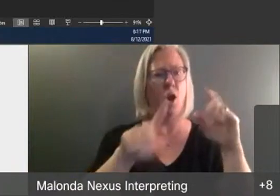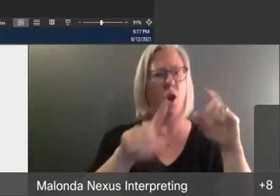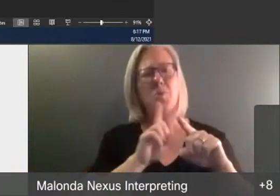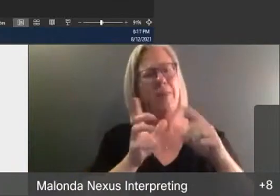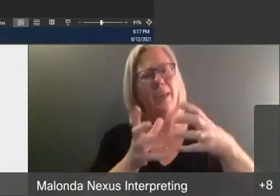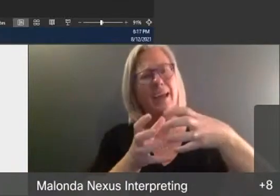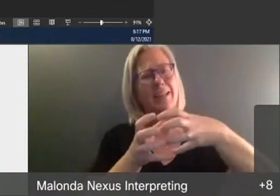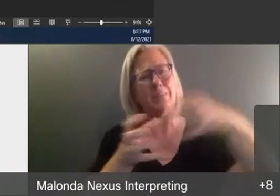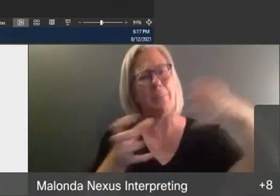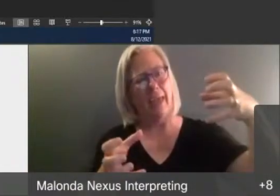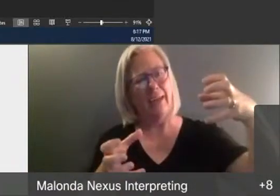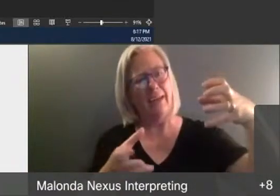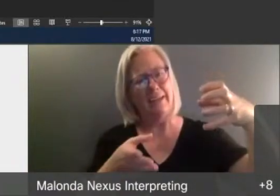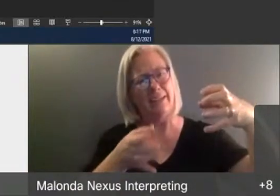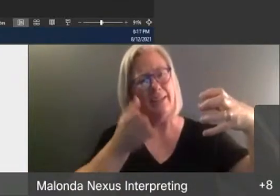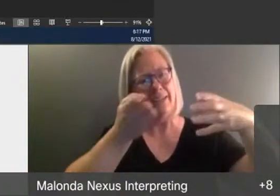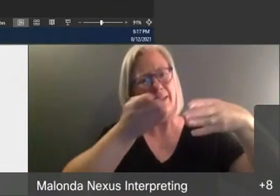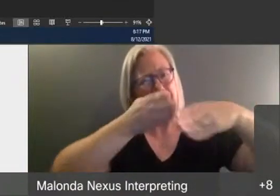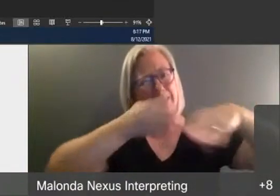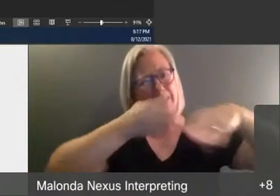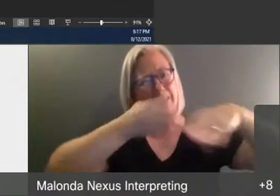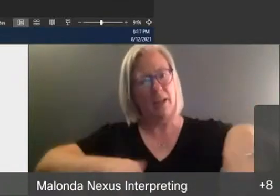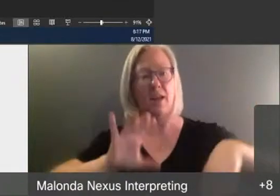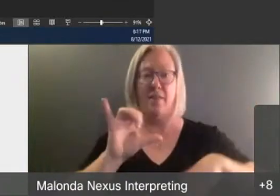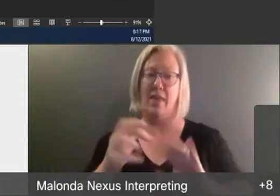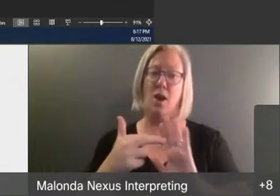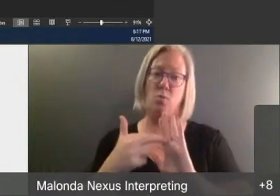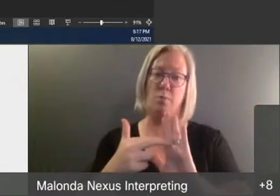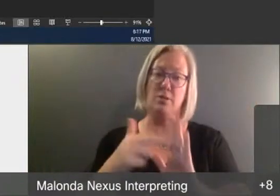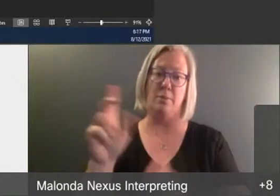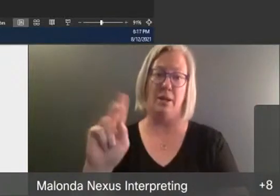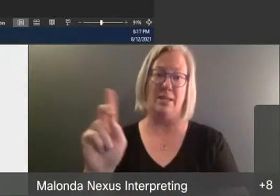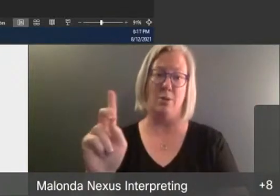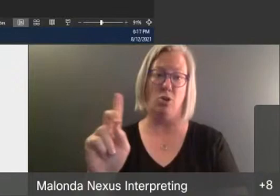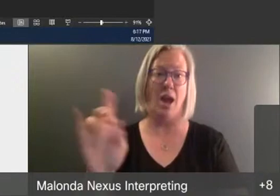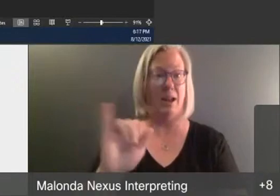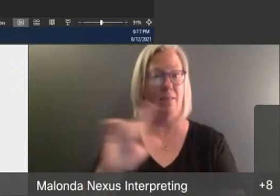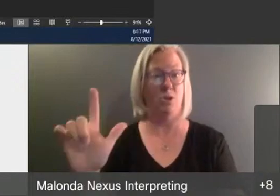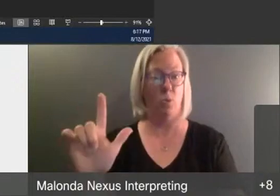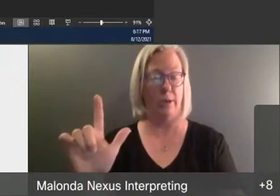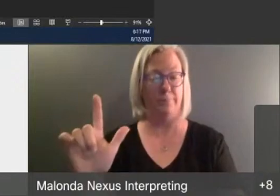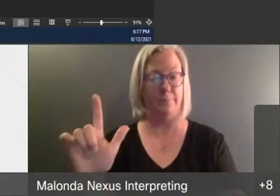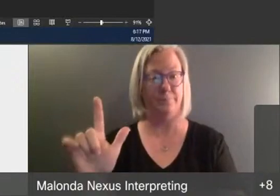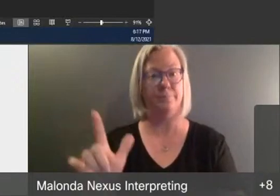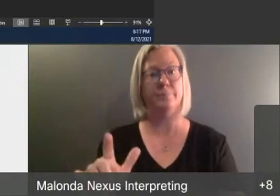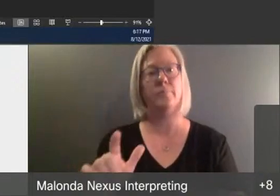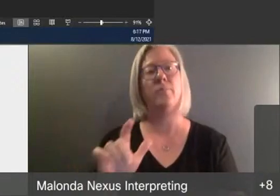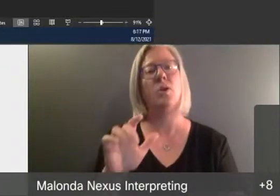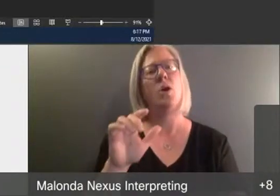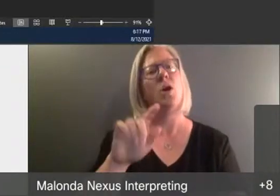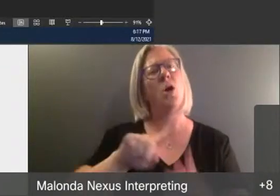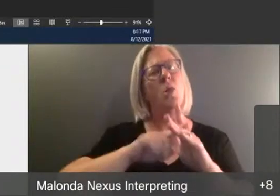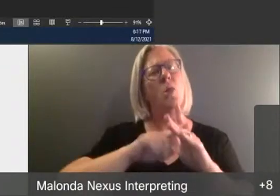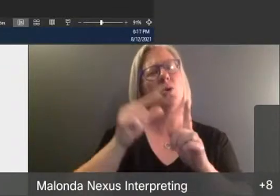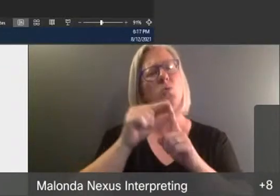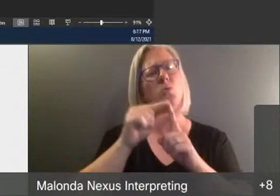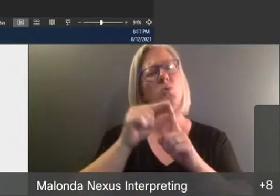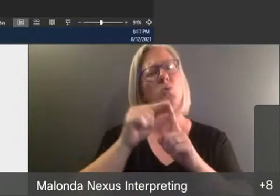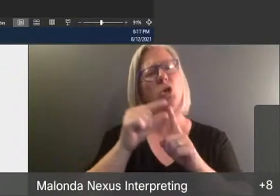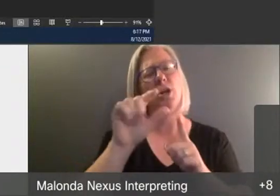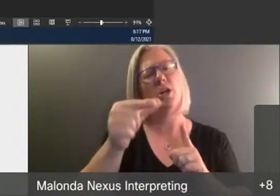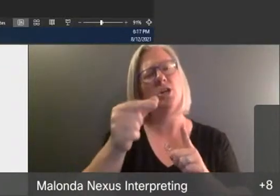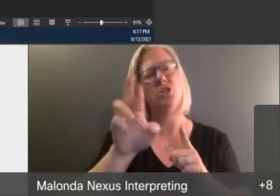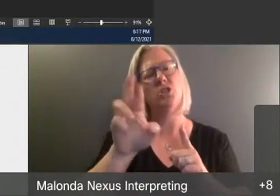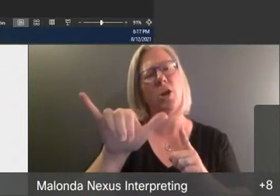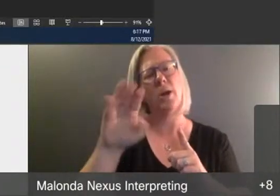And of course, it's represented by a Democrat in Illinois. The origin of the word gerrymander comes from